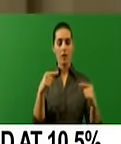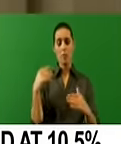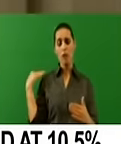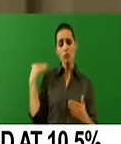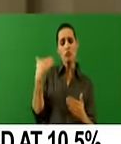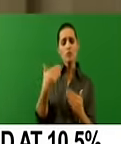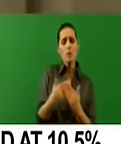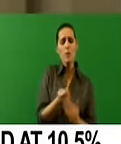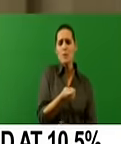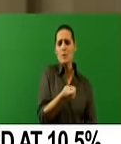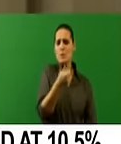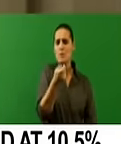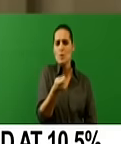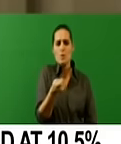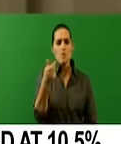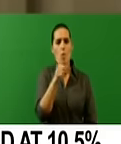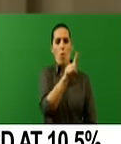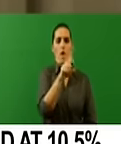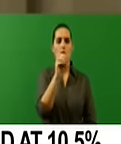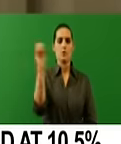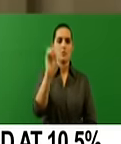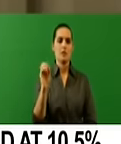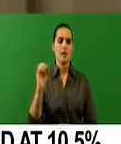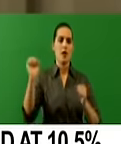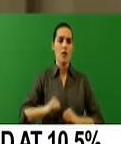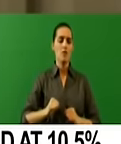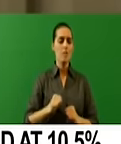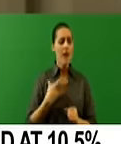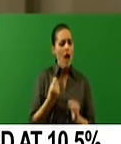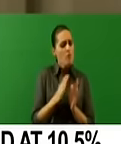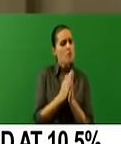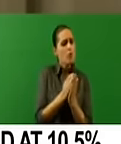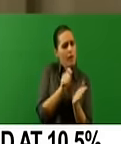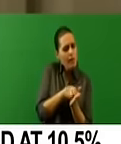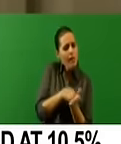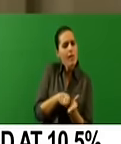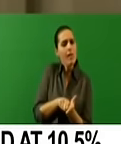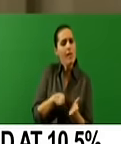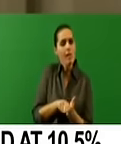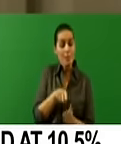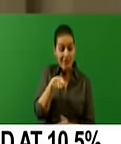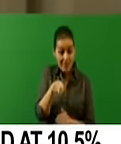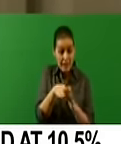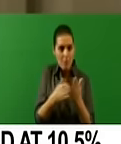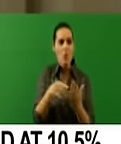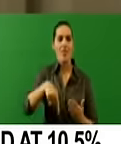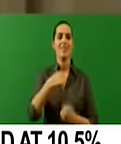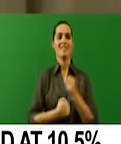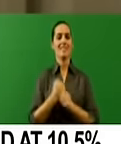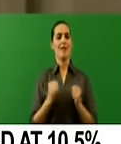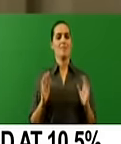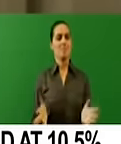go back and check into the record. I do write them in a little book like this, but I brought the one for this year. I didn't bring the one for last